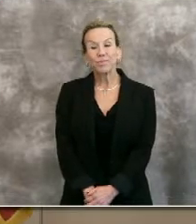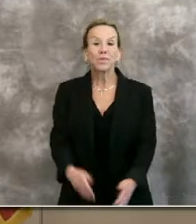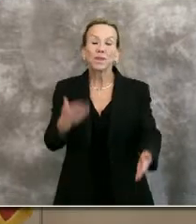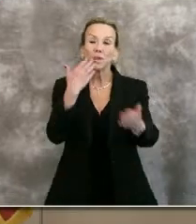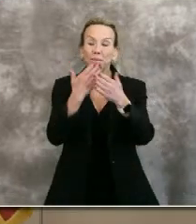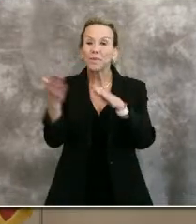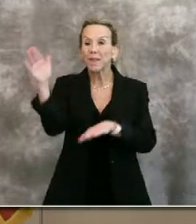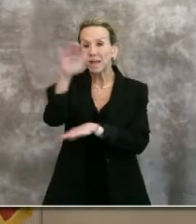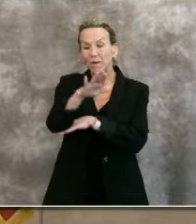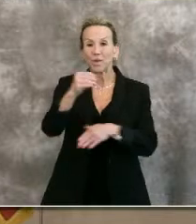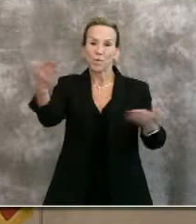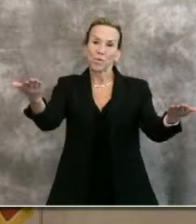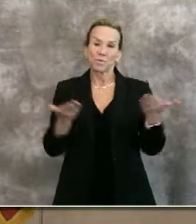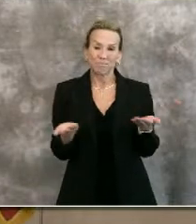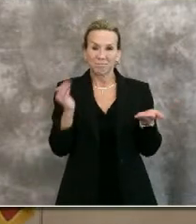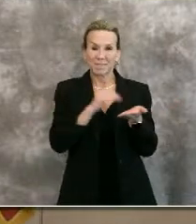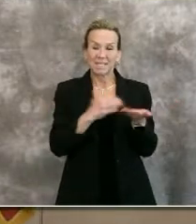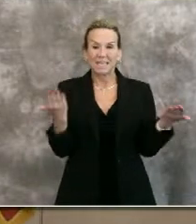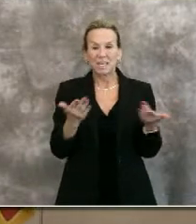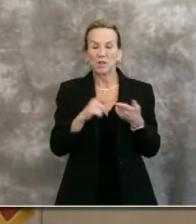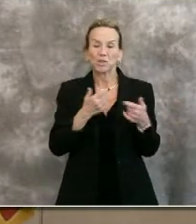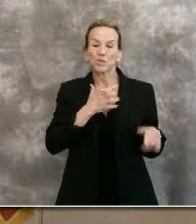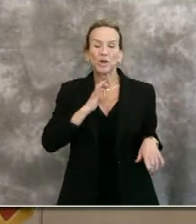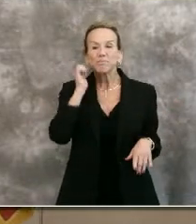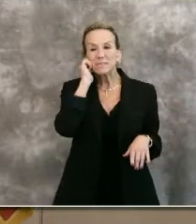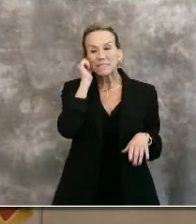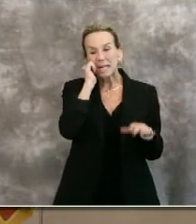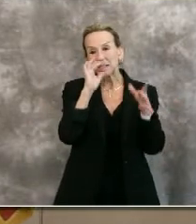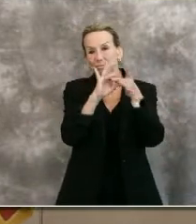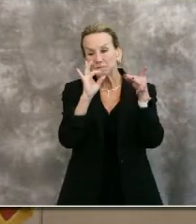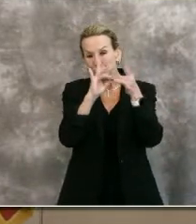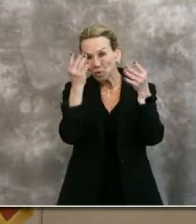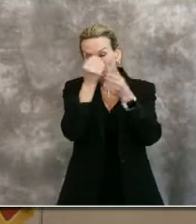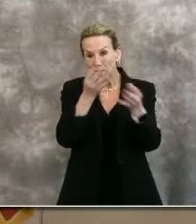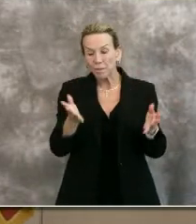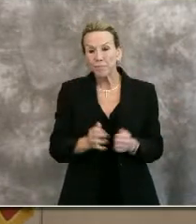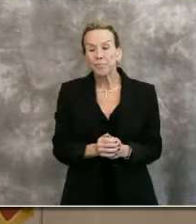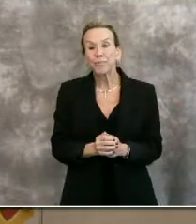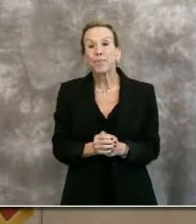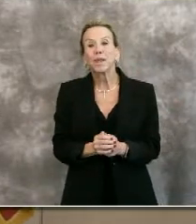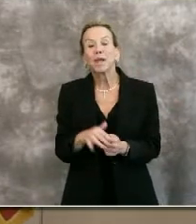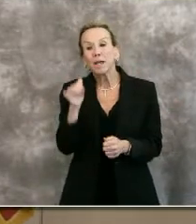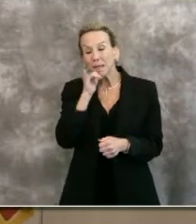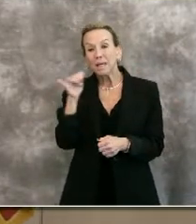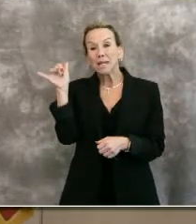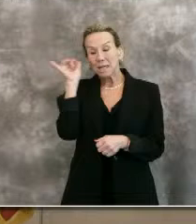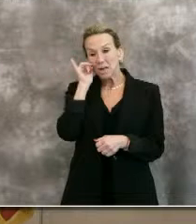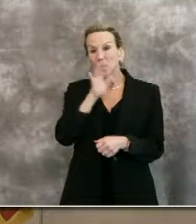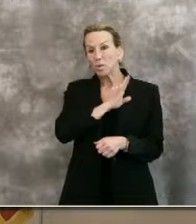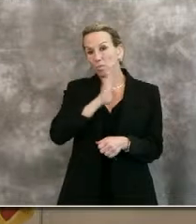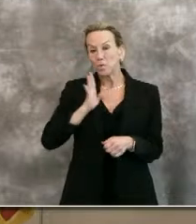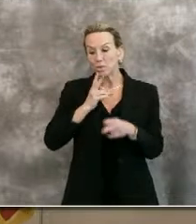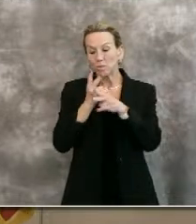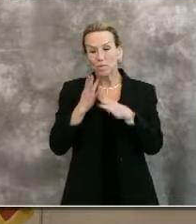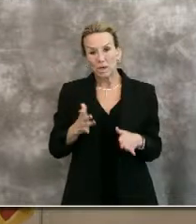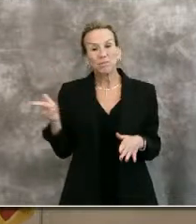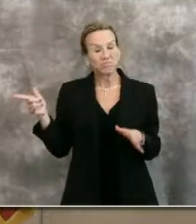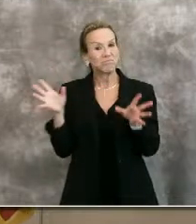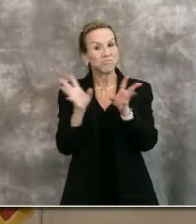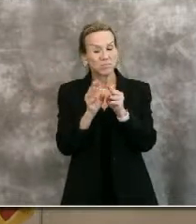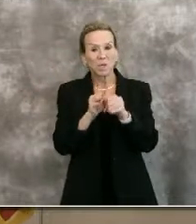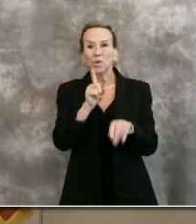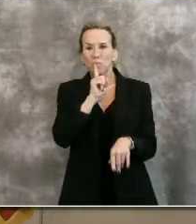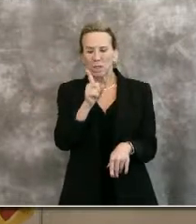Good afternoon and welcome back to our media briefing. Yesterday, the Board of Supervisors held a very productive meeting where